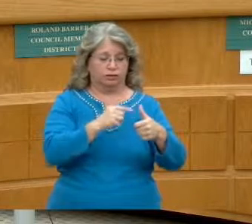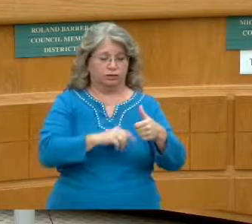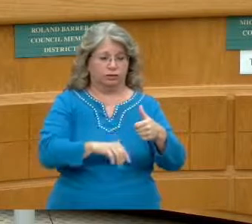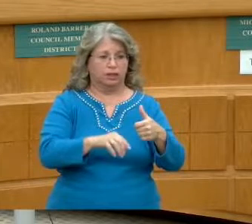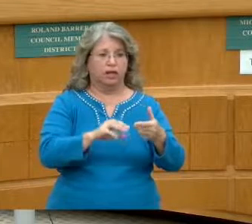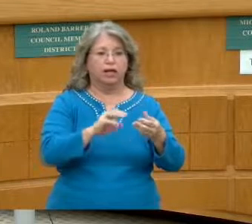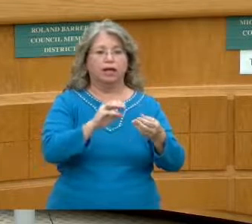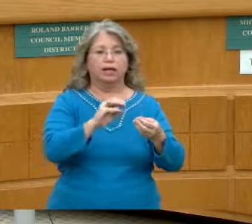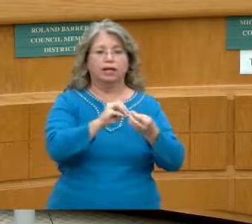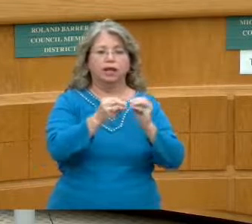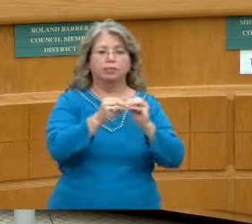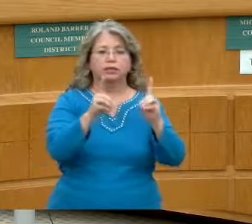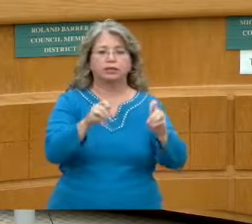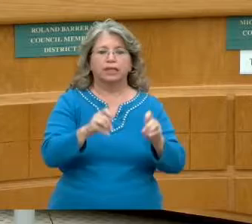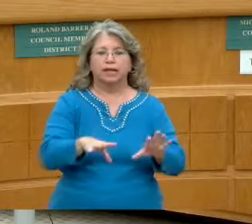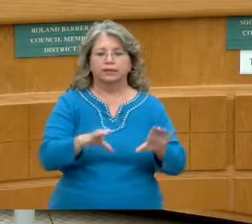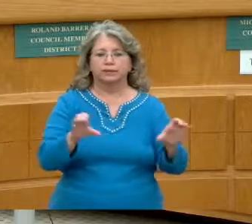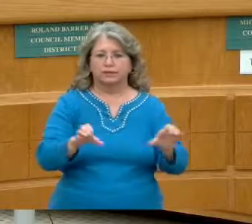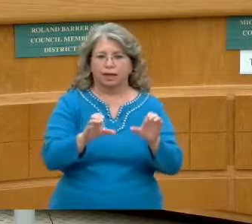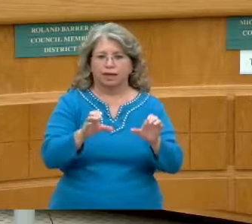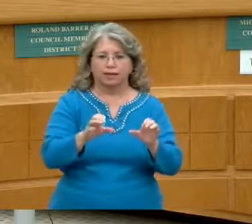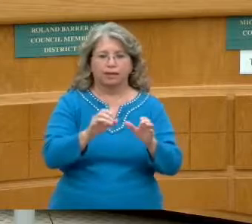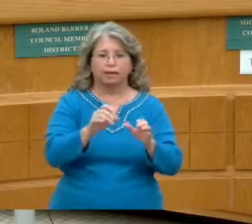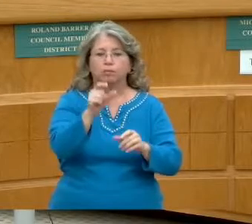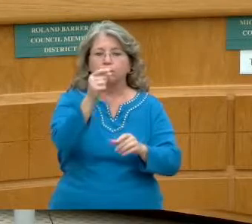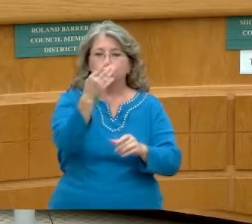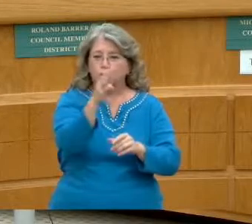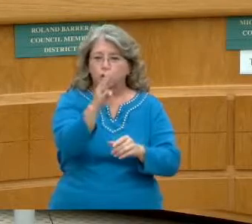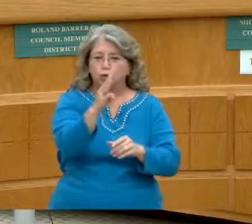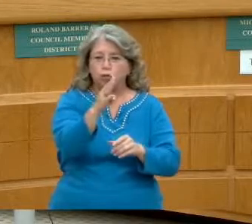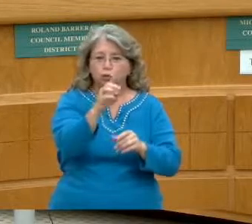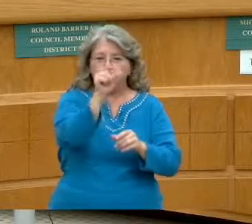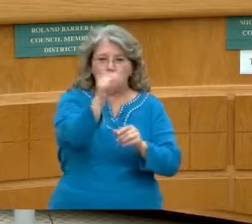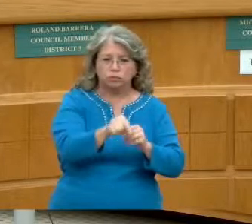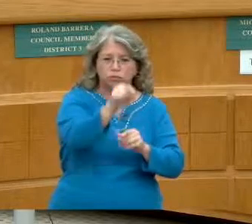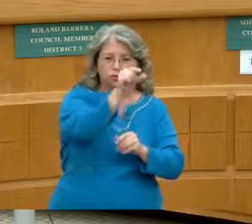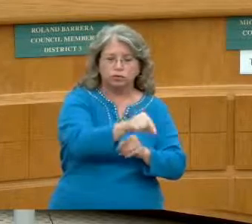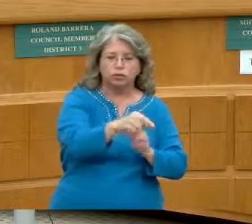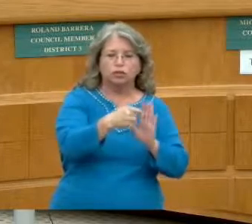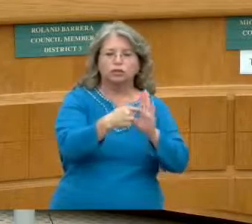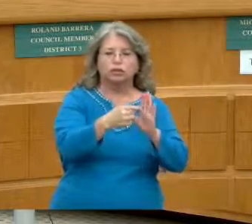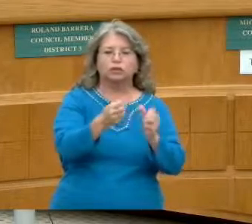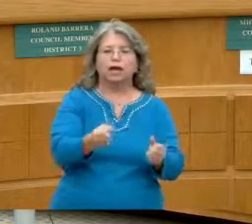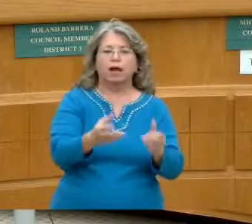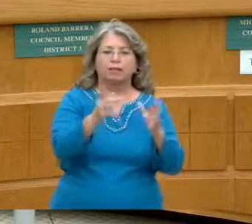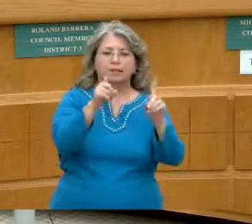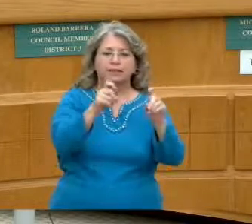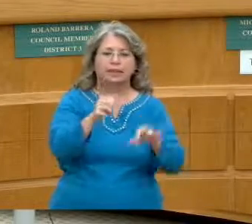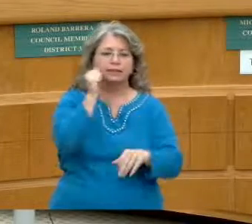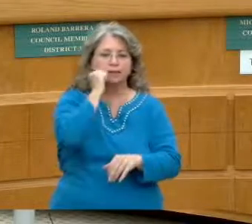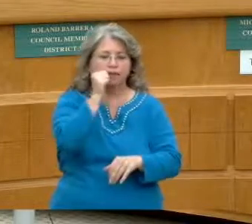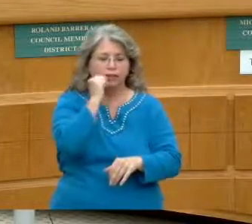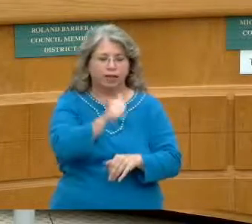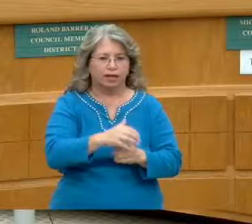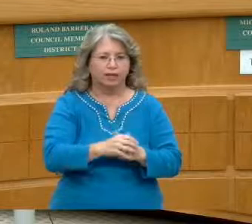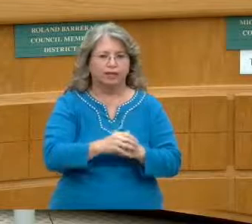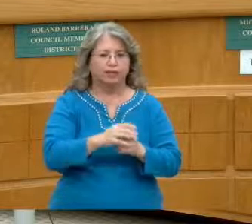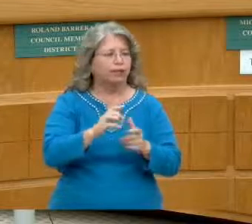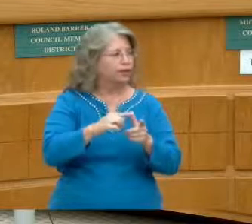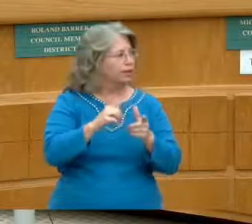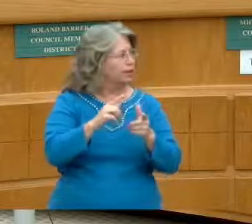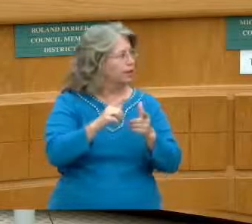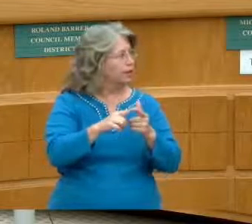blue spikes how many tests per day. And the big peak areas over here, that's when we were doing the